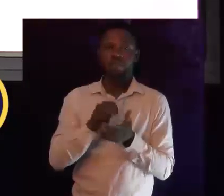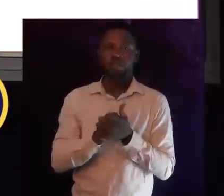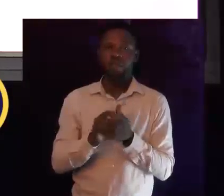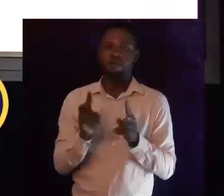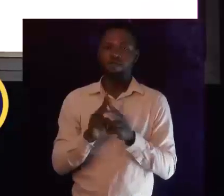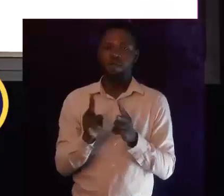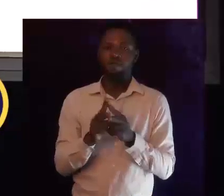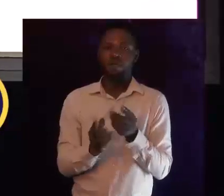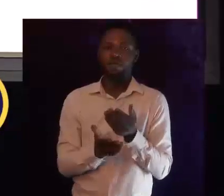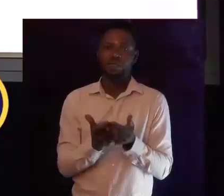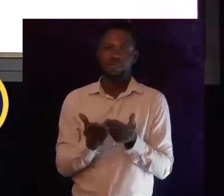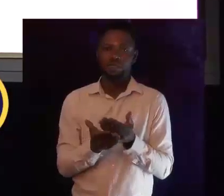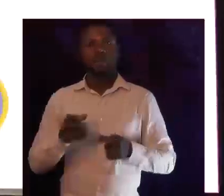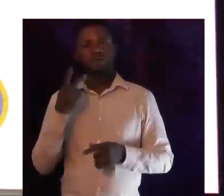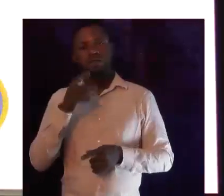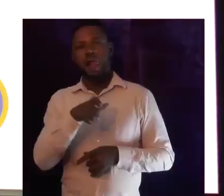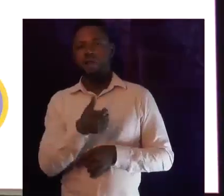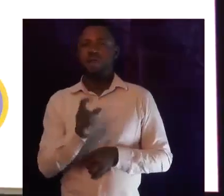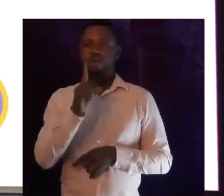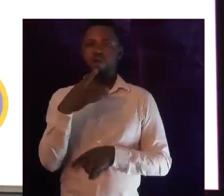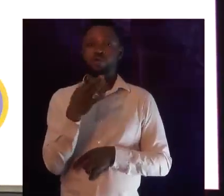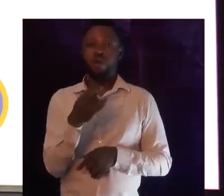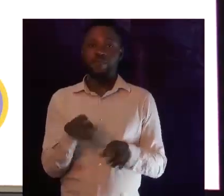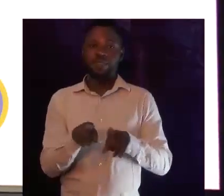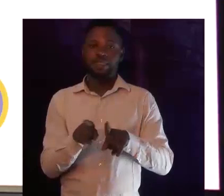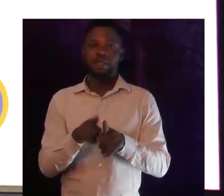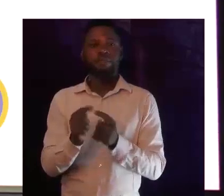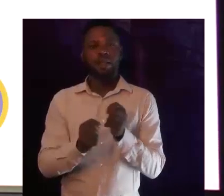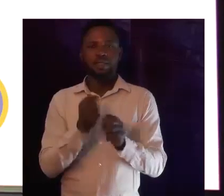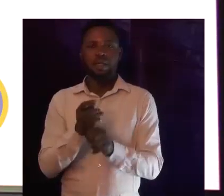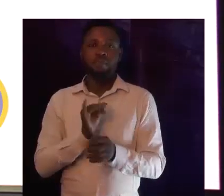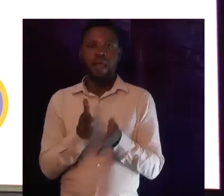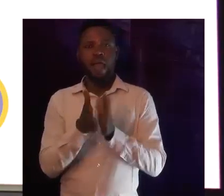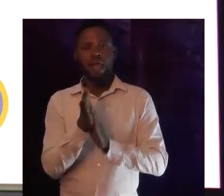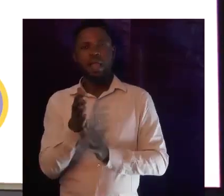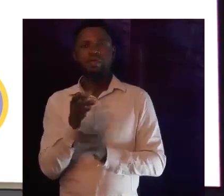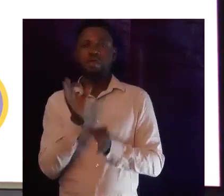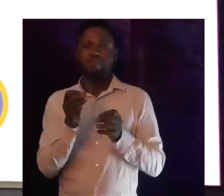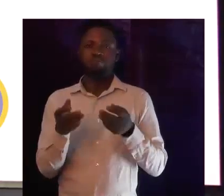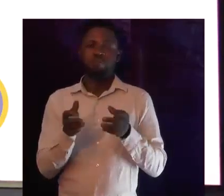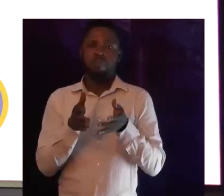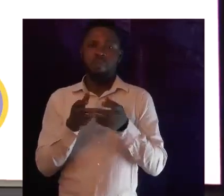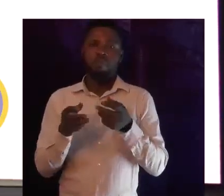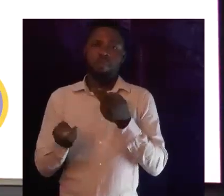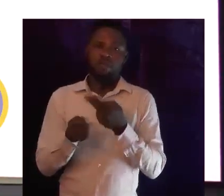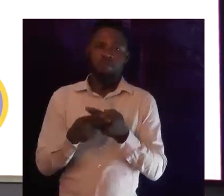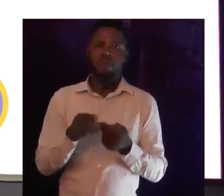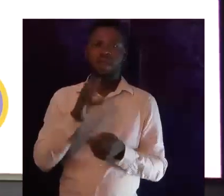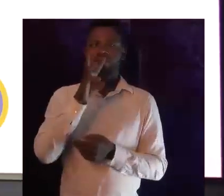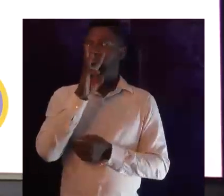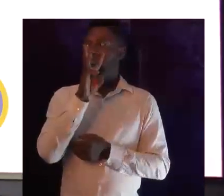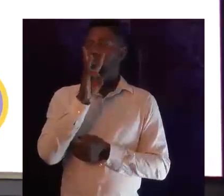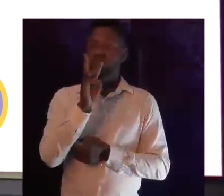48,000. Very, very easy. Let's have a look at another one of the same type. Now, I asked Steve Harvey to